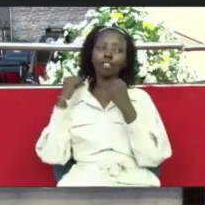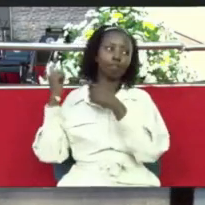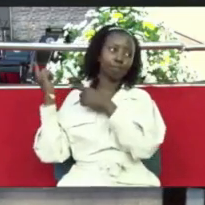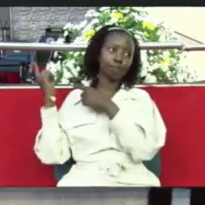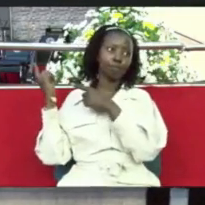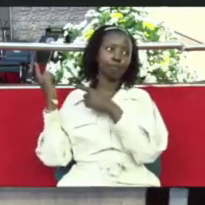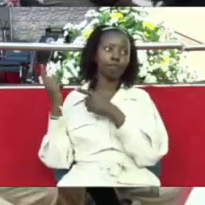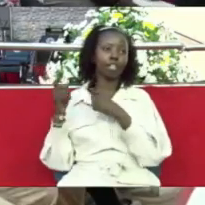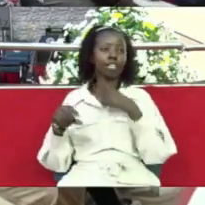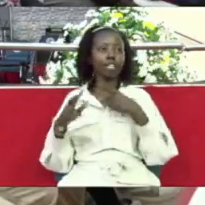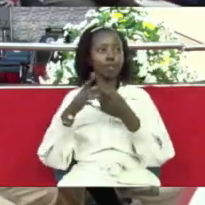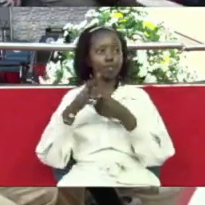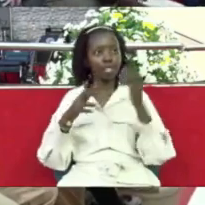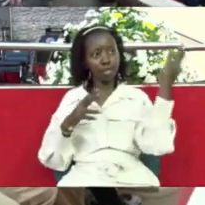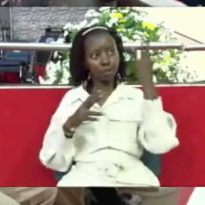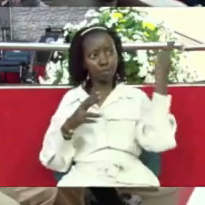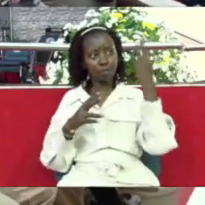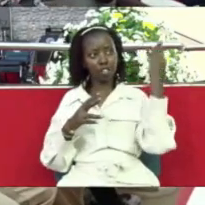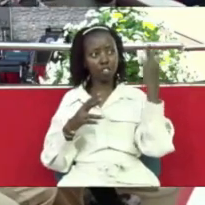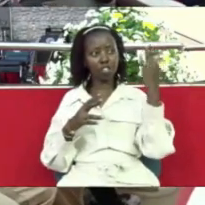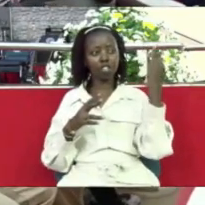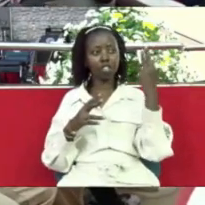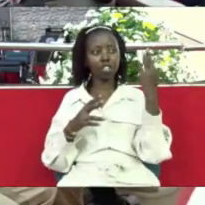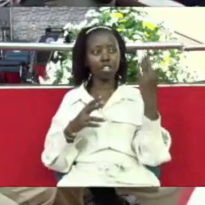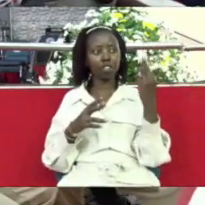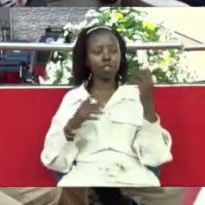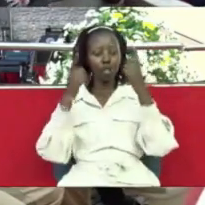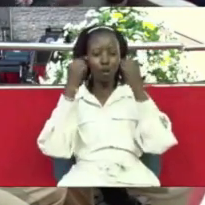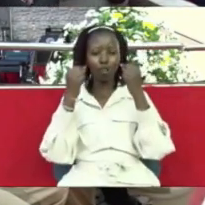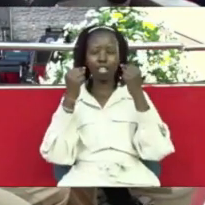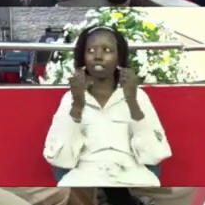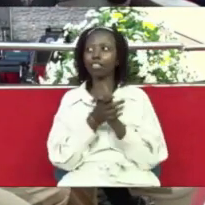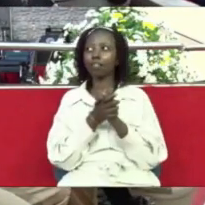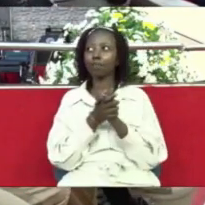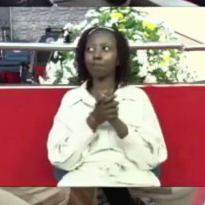As he begins to preach the word, let's bow our heads, close our eyes.